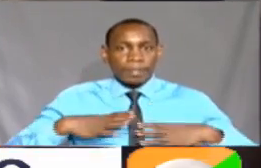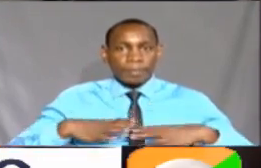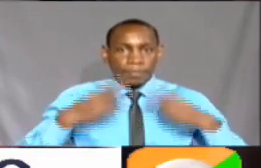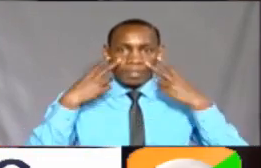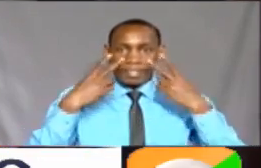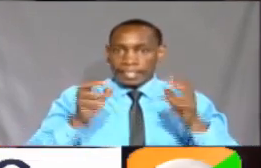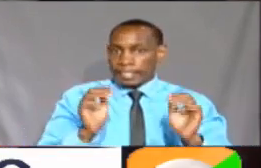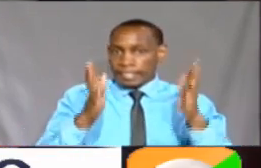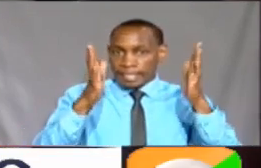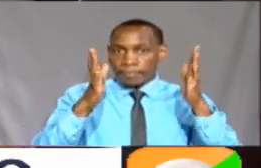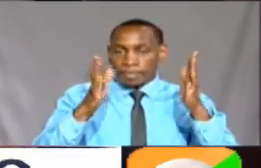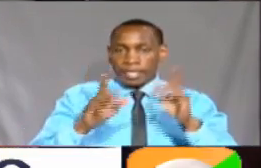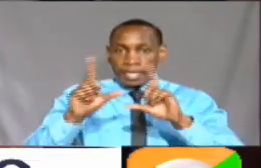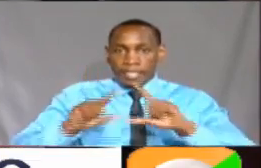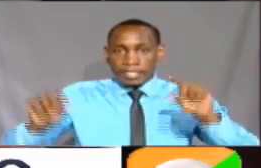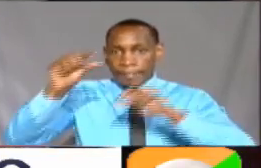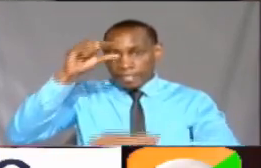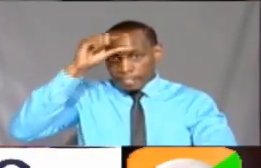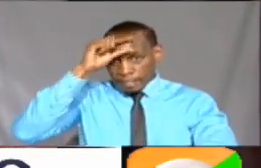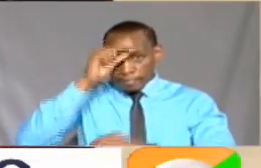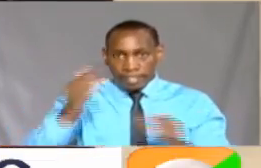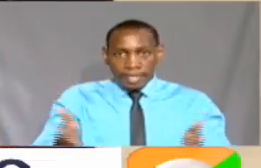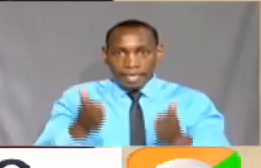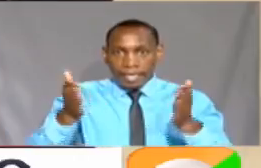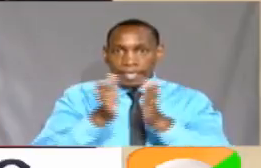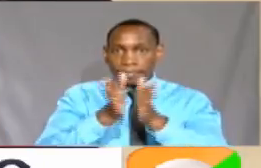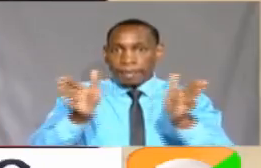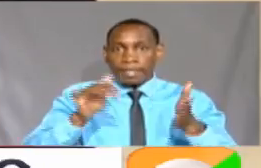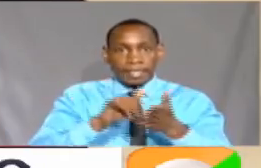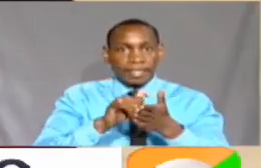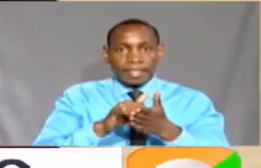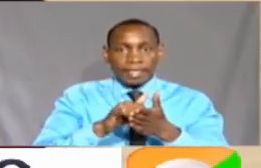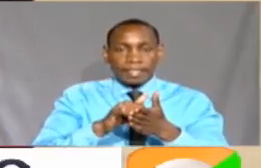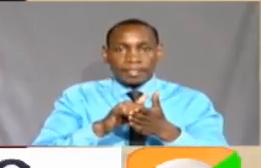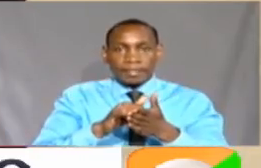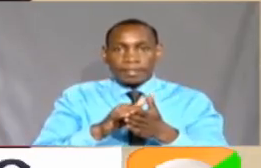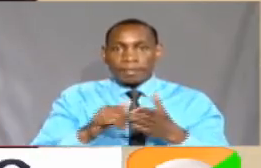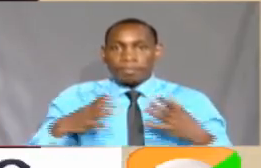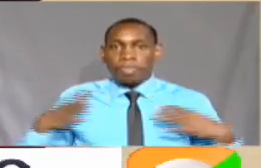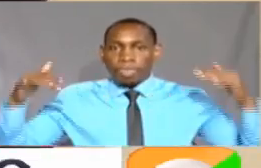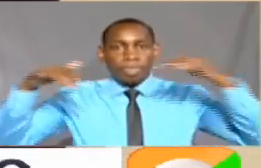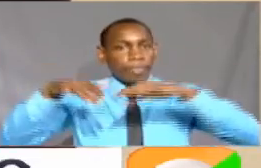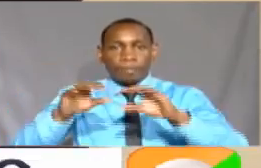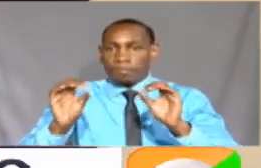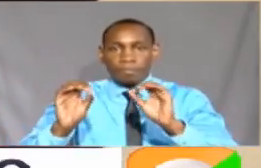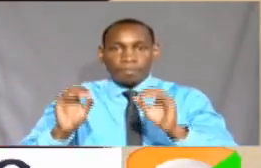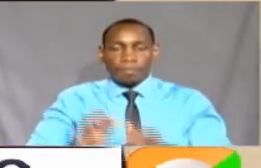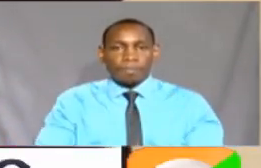watching the events, the Japanese government has urged the public not to form crowds.